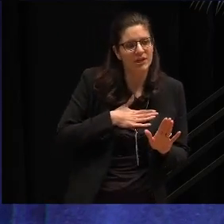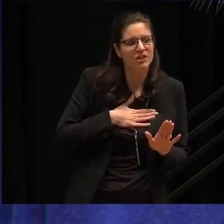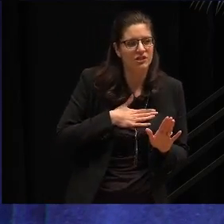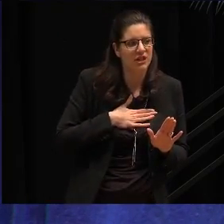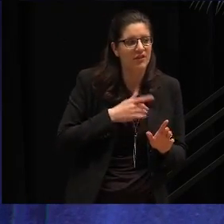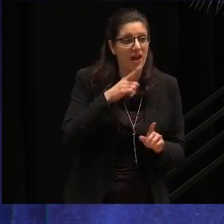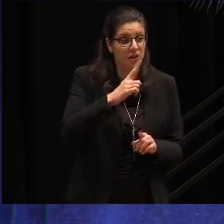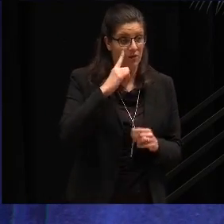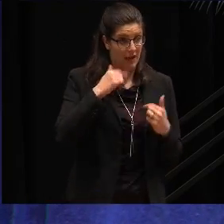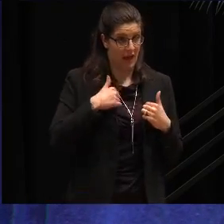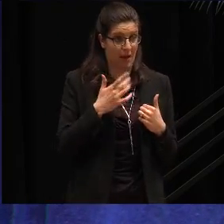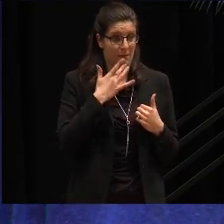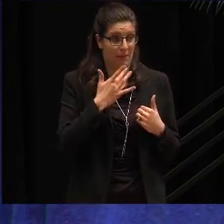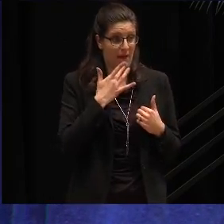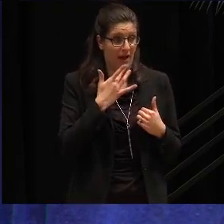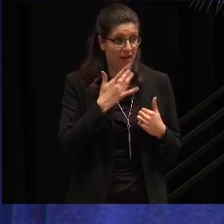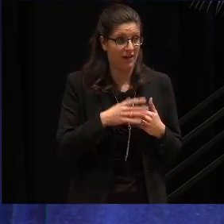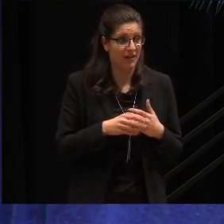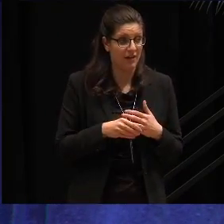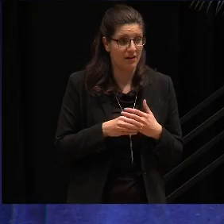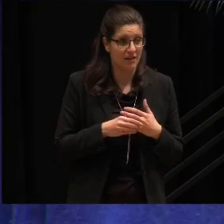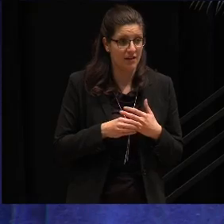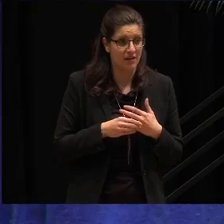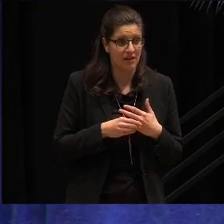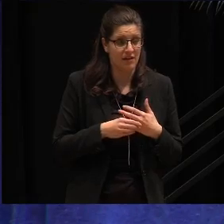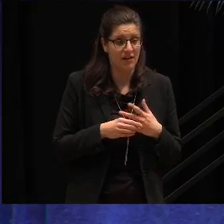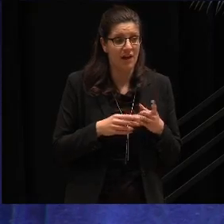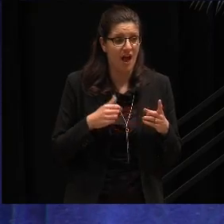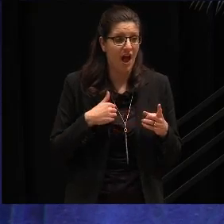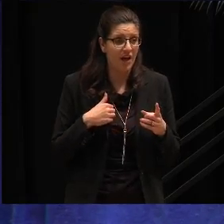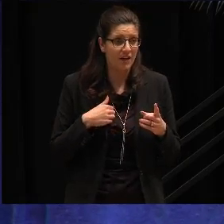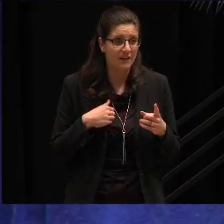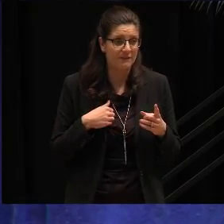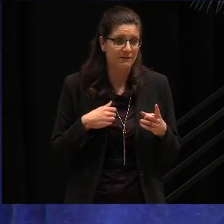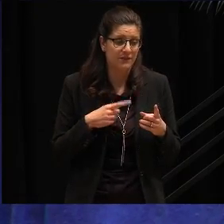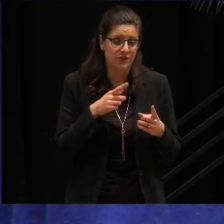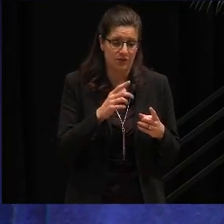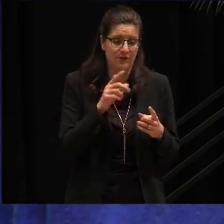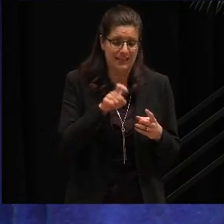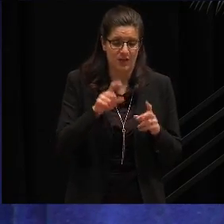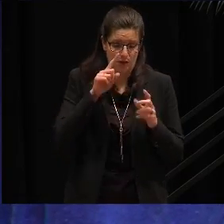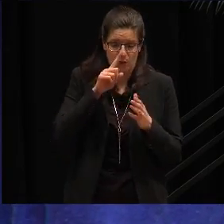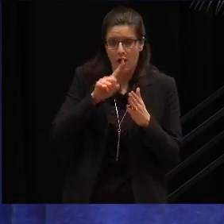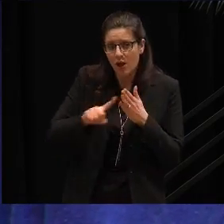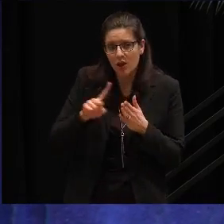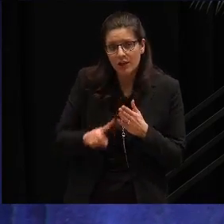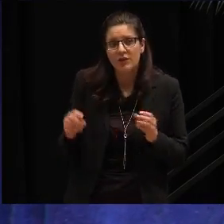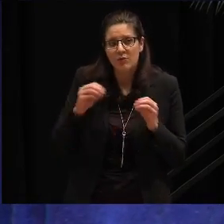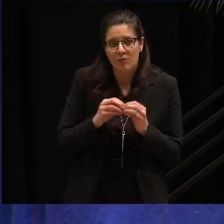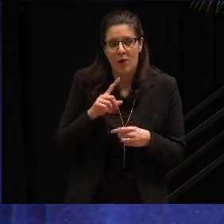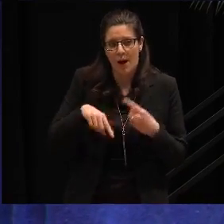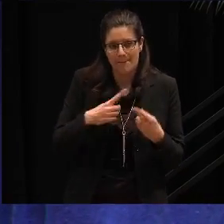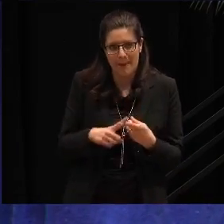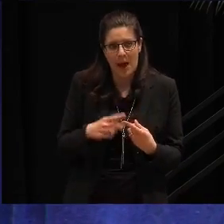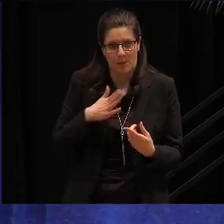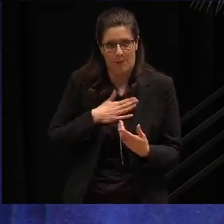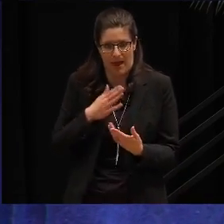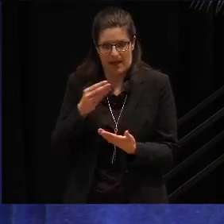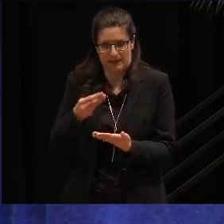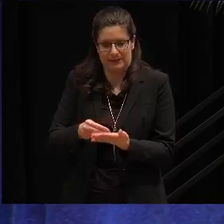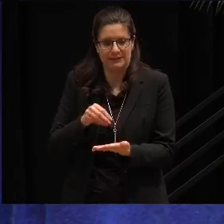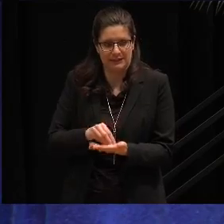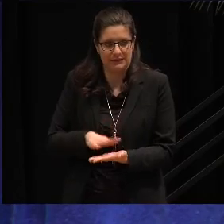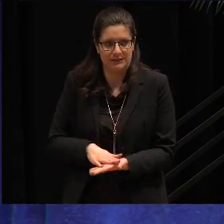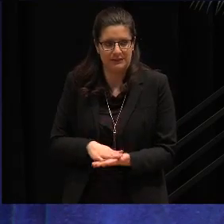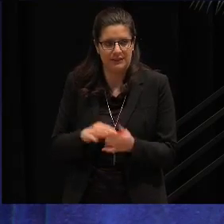this is biased, but I would welcome you kind of, you know, looking a little bit more into the stuff that I said before you formulate opinions. Well, Thank you.